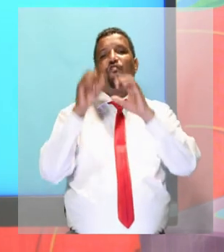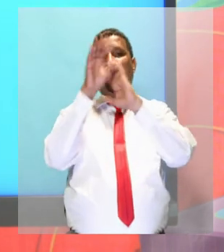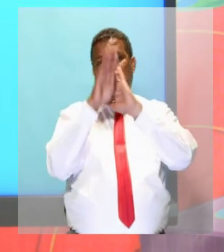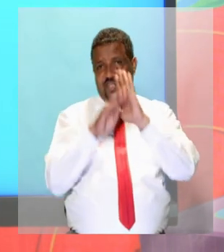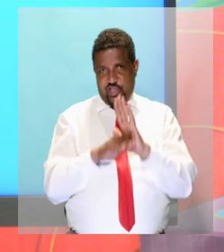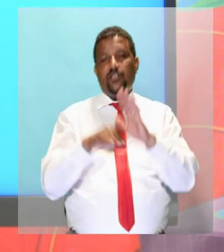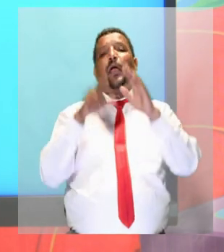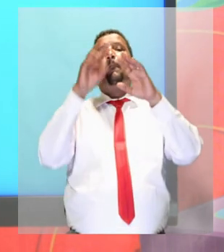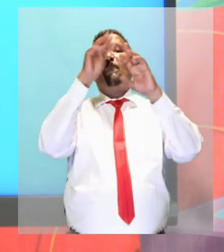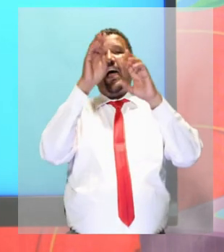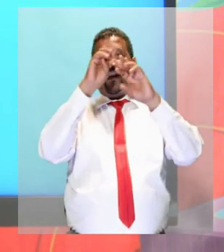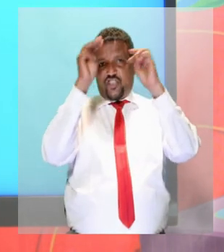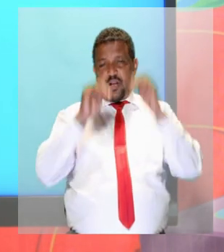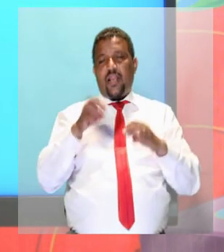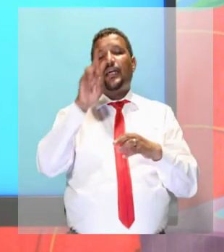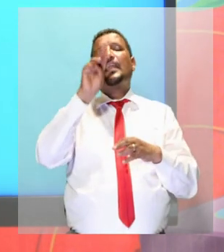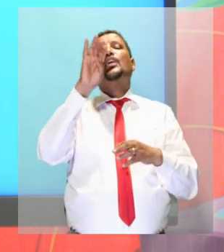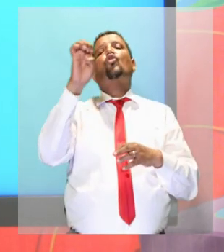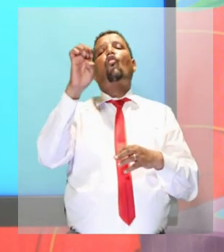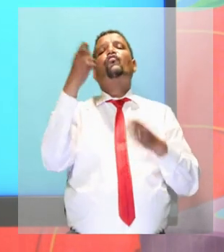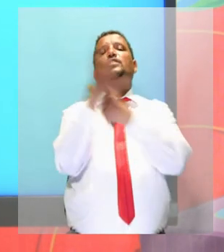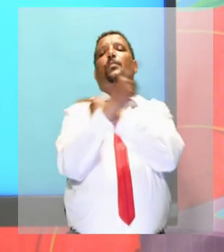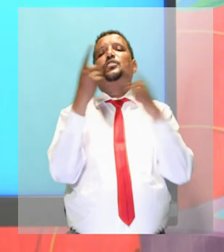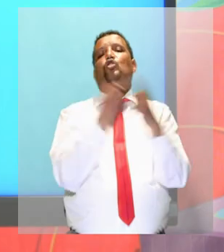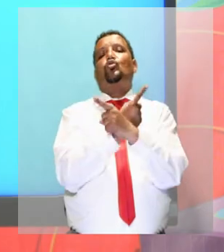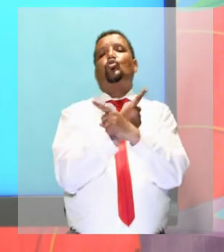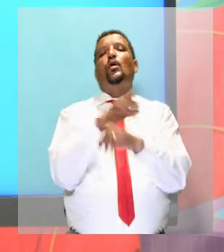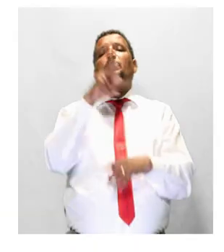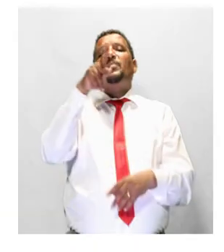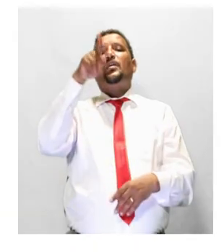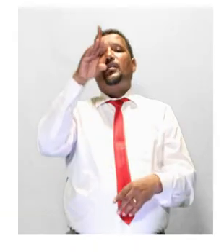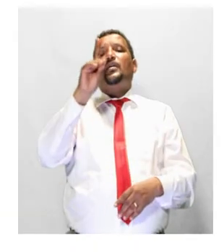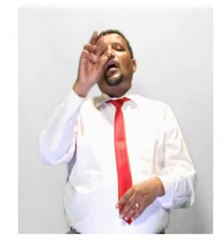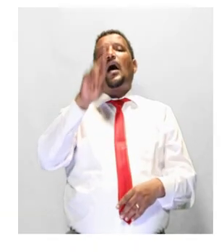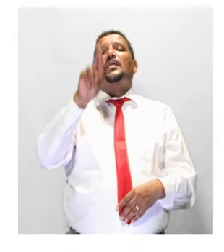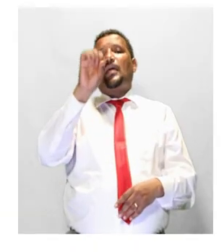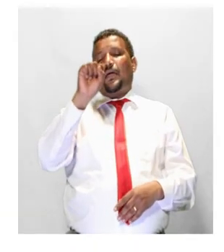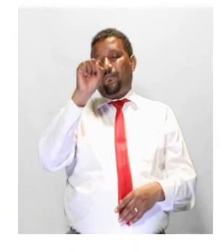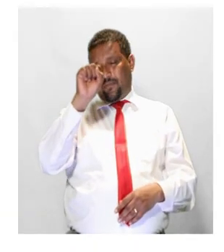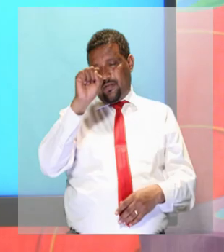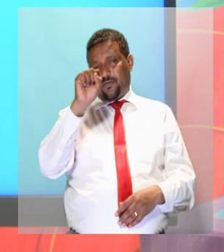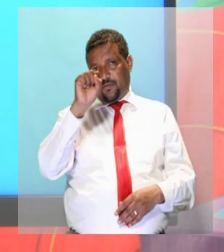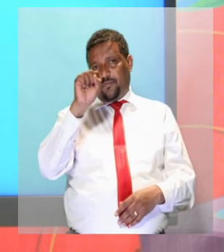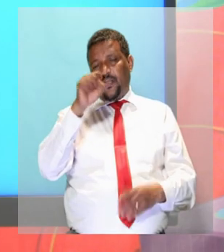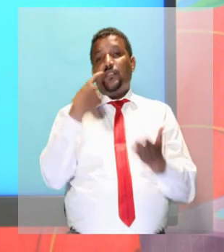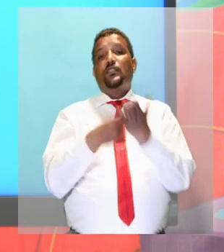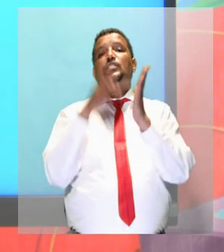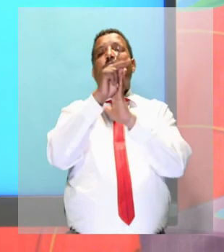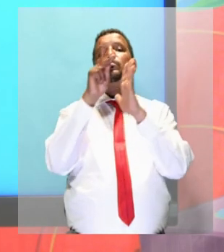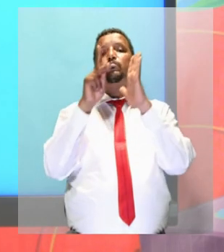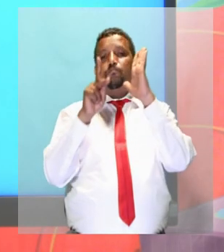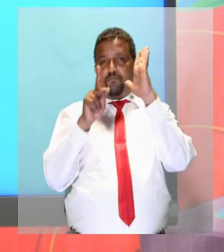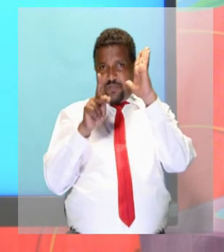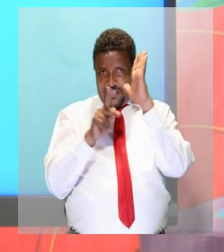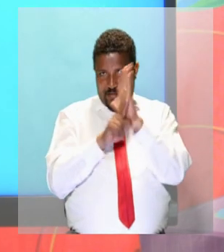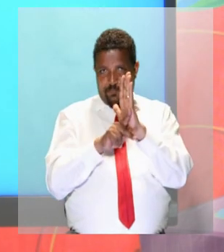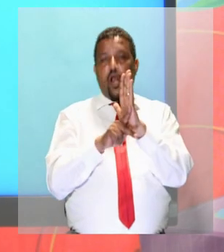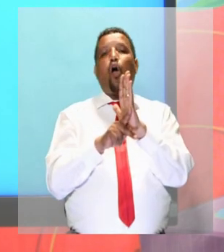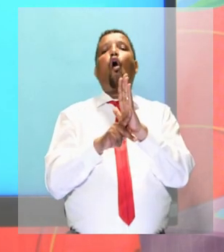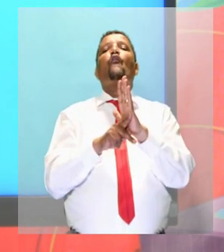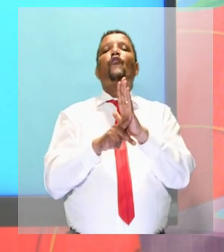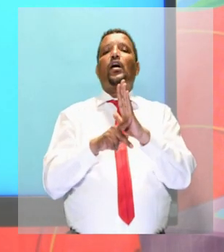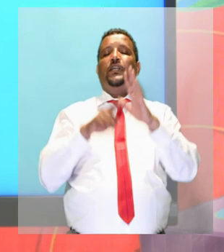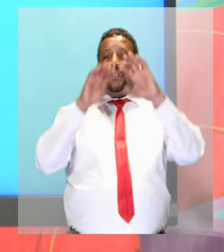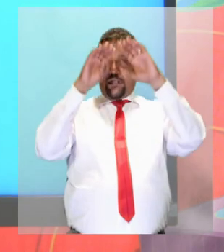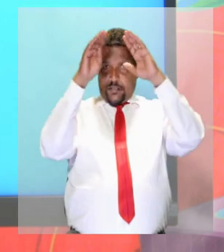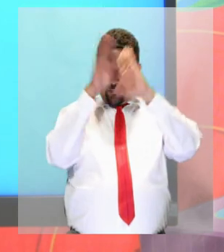diminishing marginal rate of substitution, PDMRS. So this is about the principle of diminishing marginal rate of